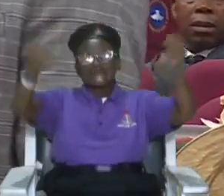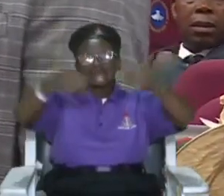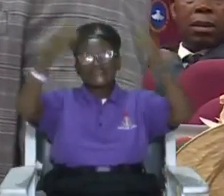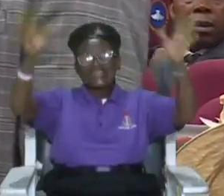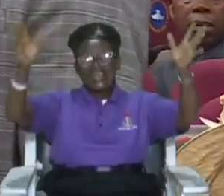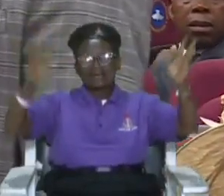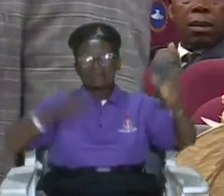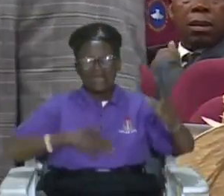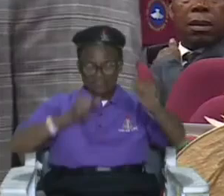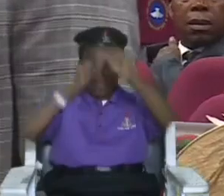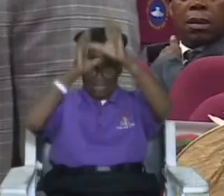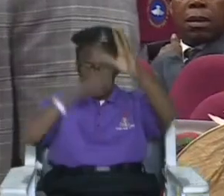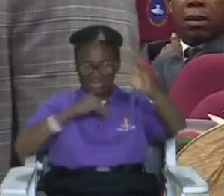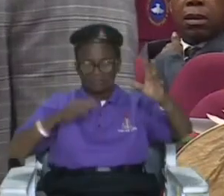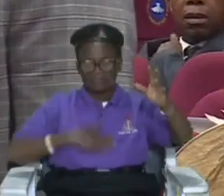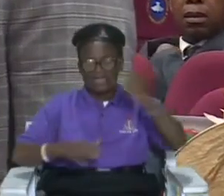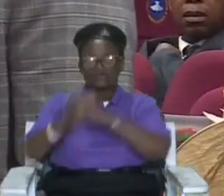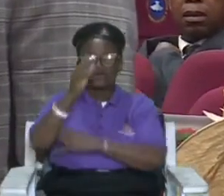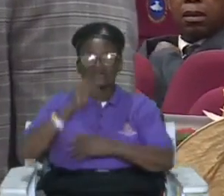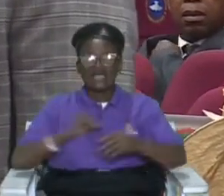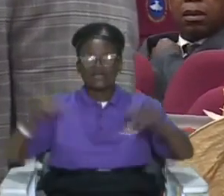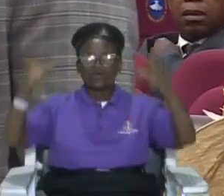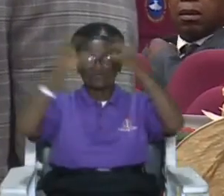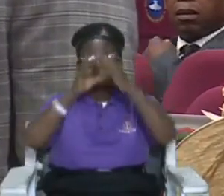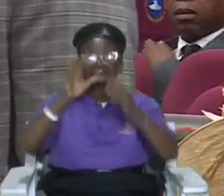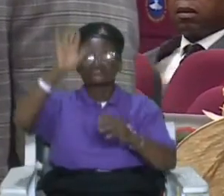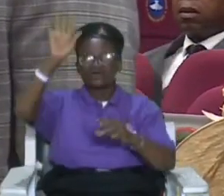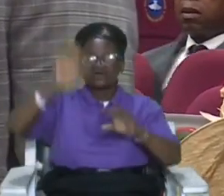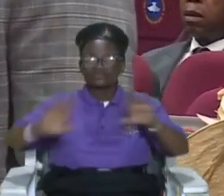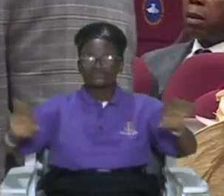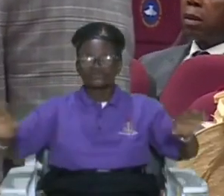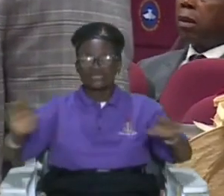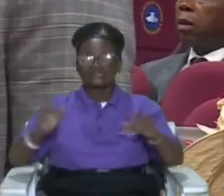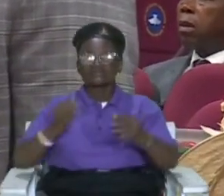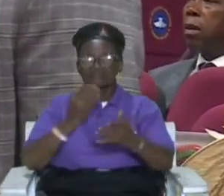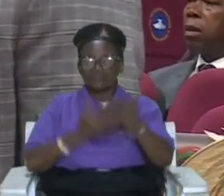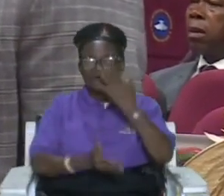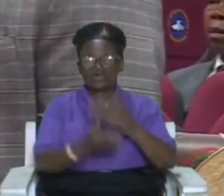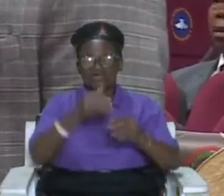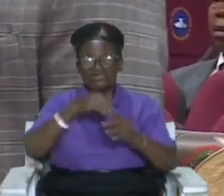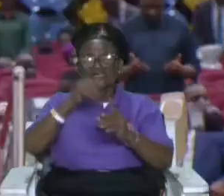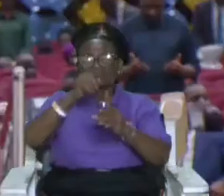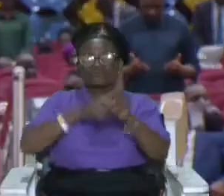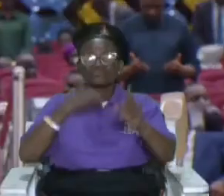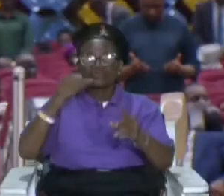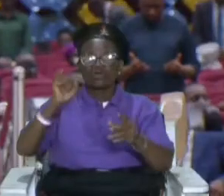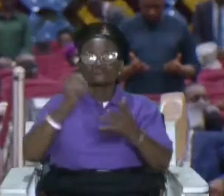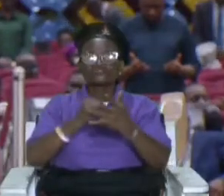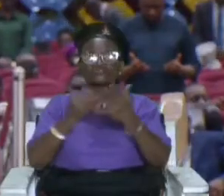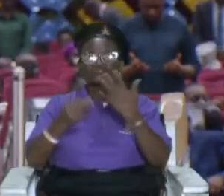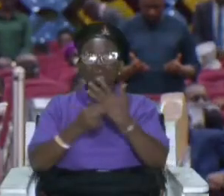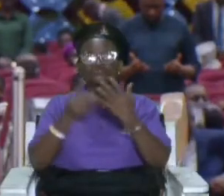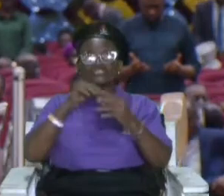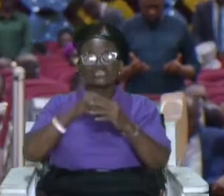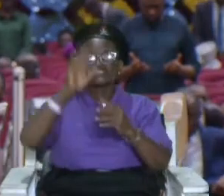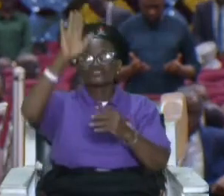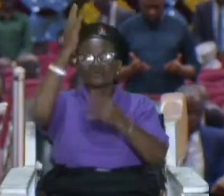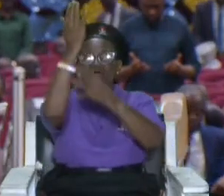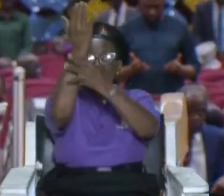My Father, my God, I commit your children born in the month of June into your hands.